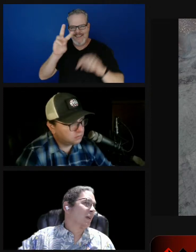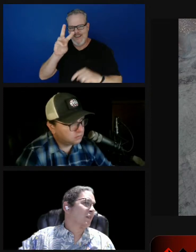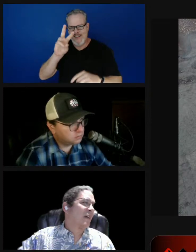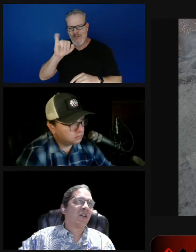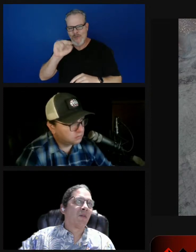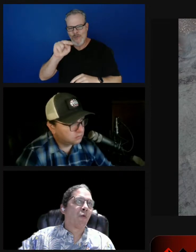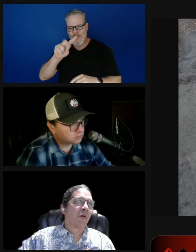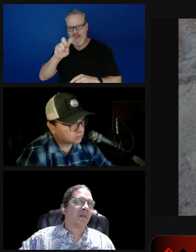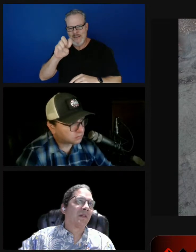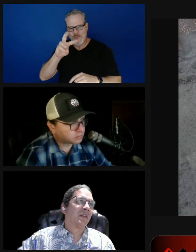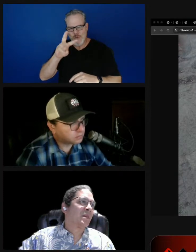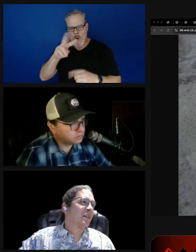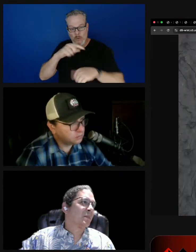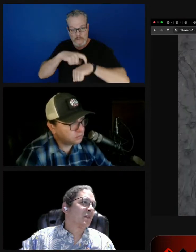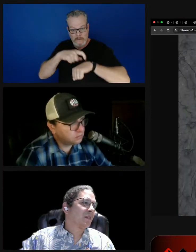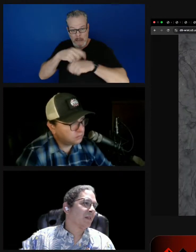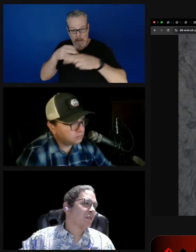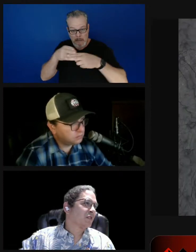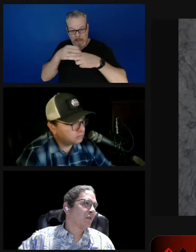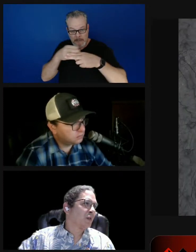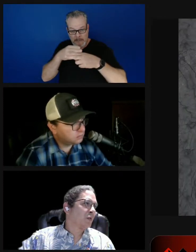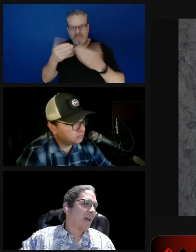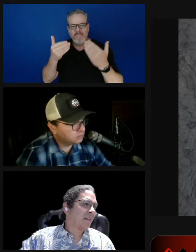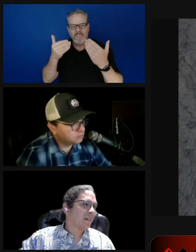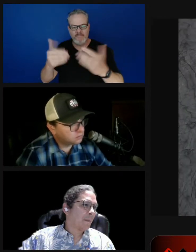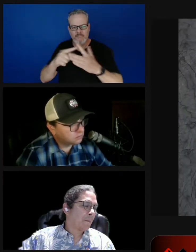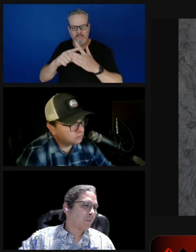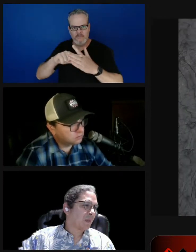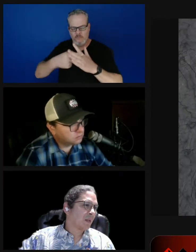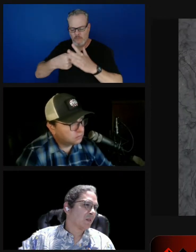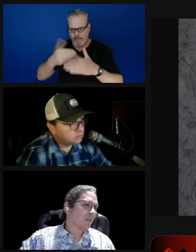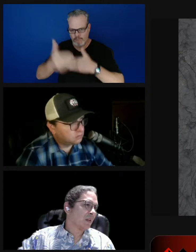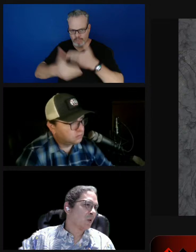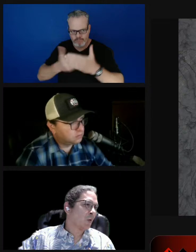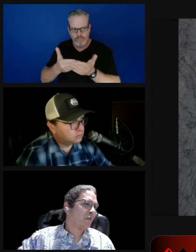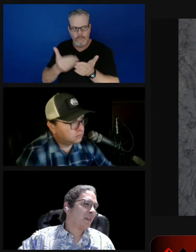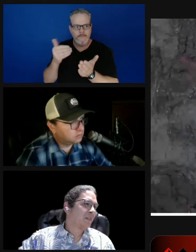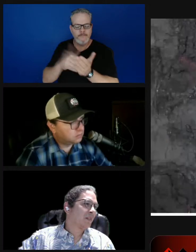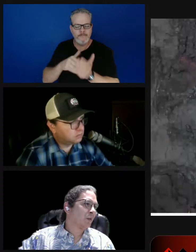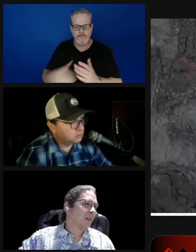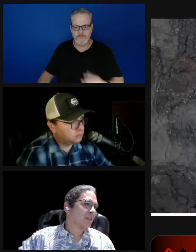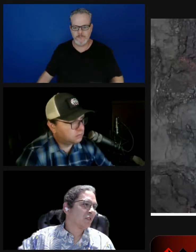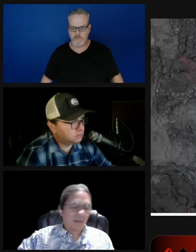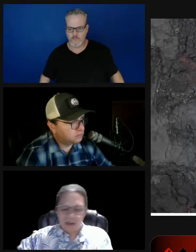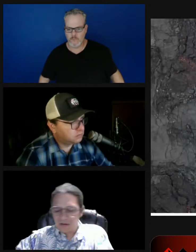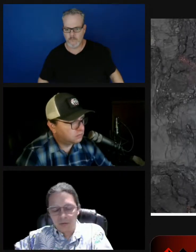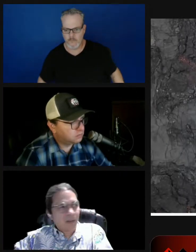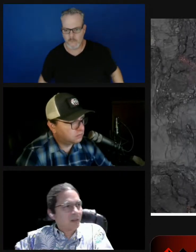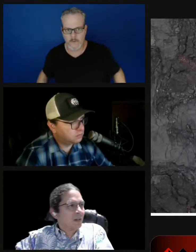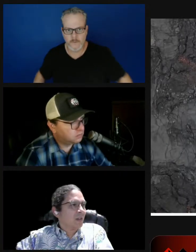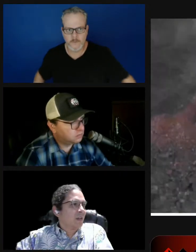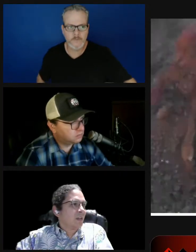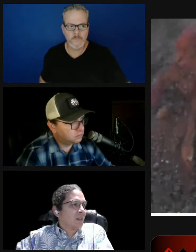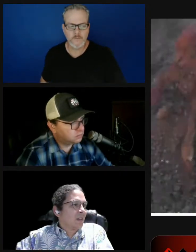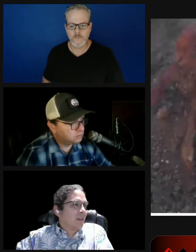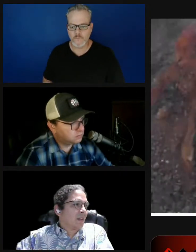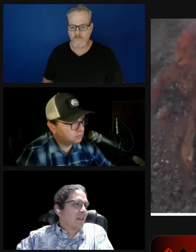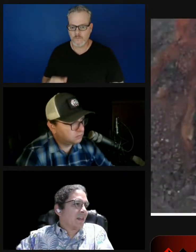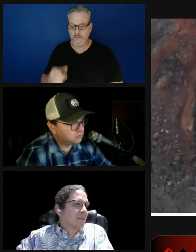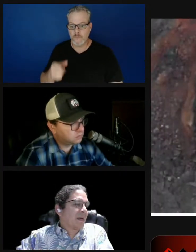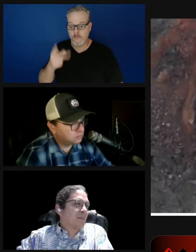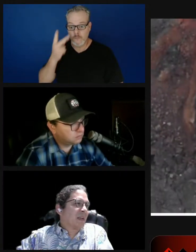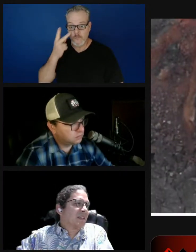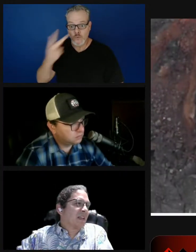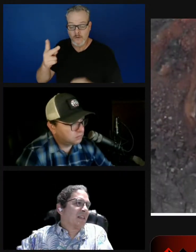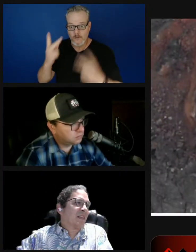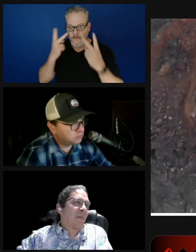And we'll get to that here more in a minute. But here's another view of that north vent, looking straight down into it. And